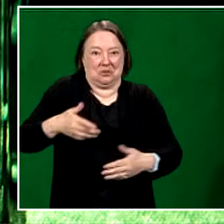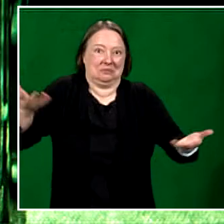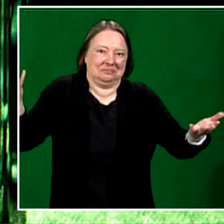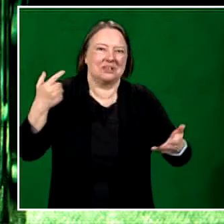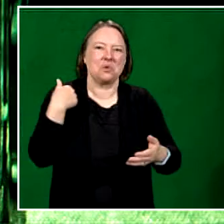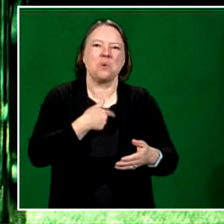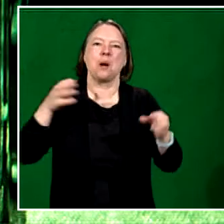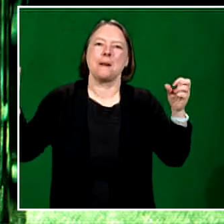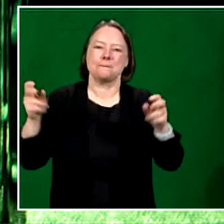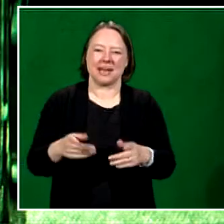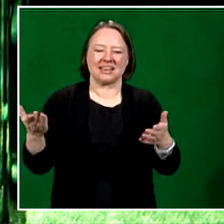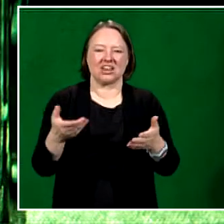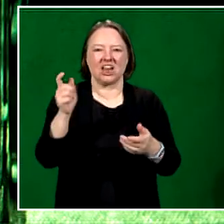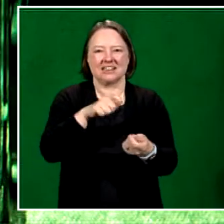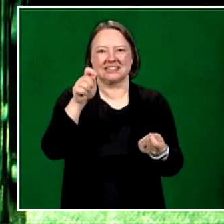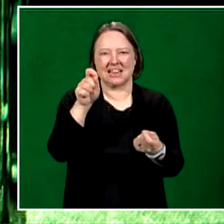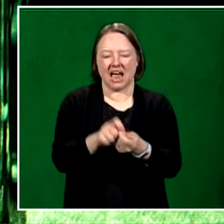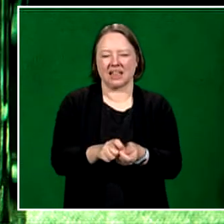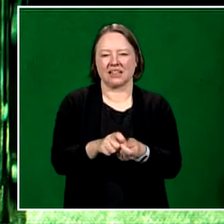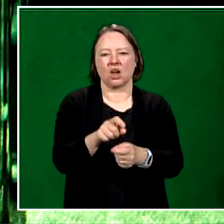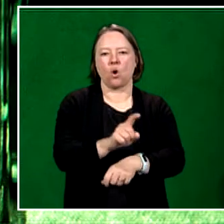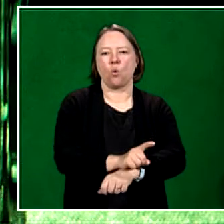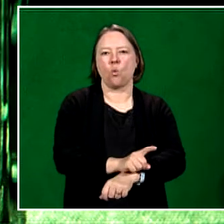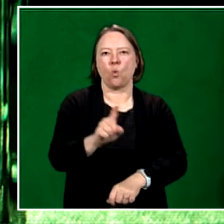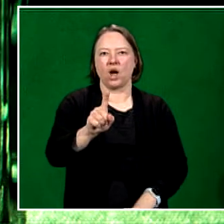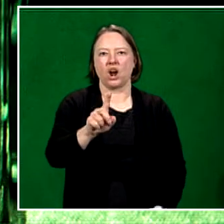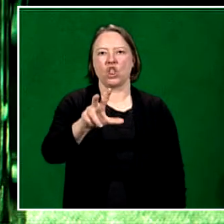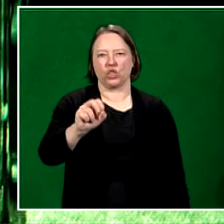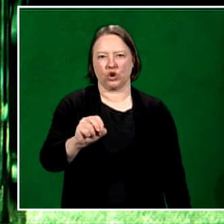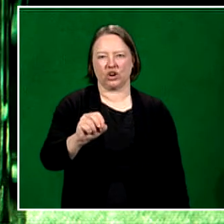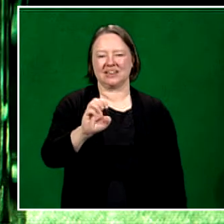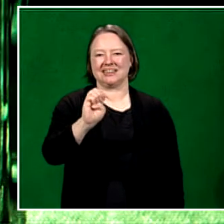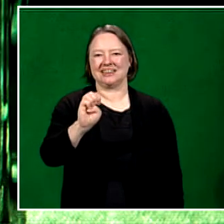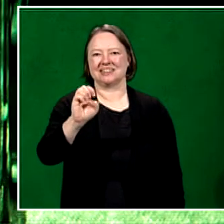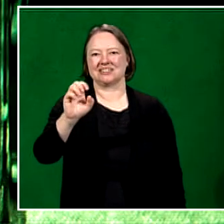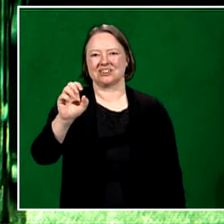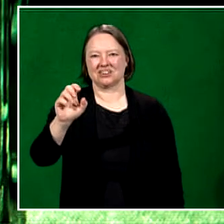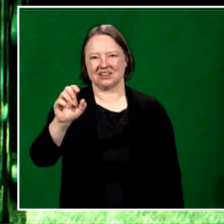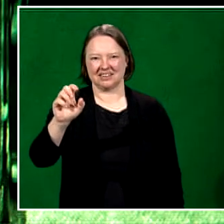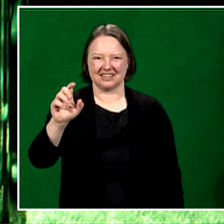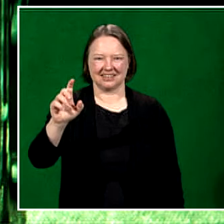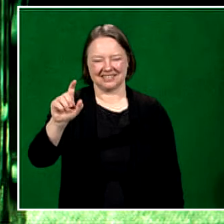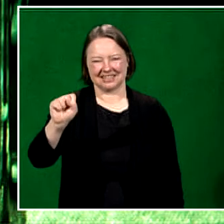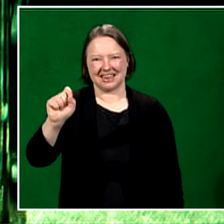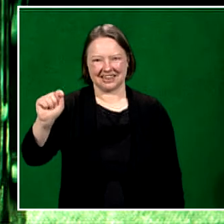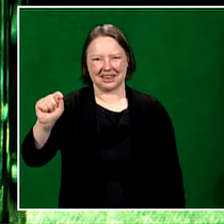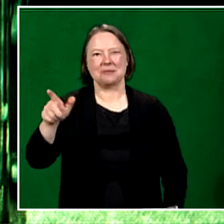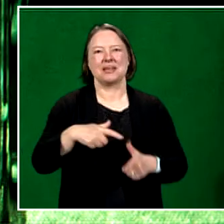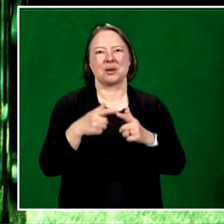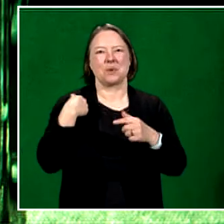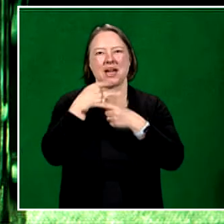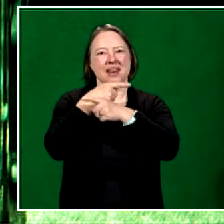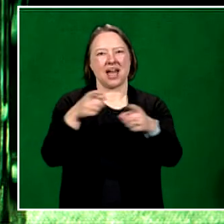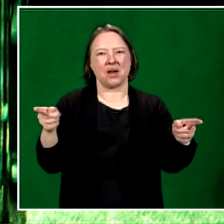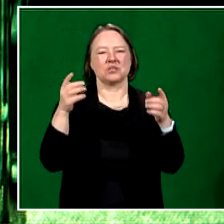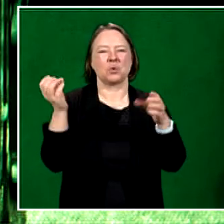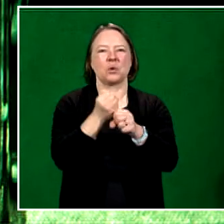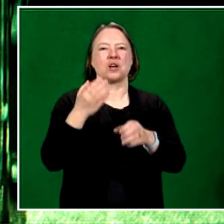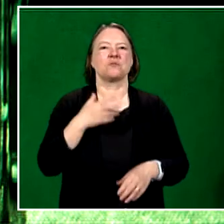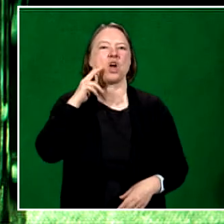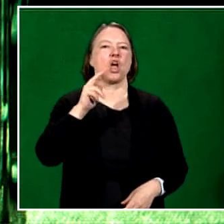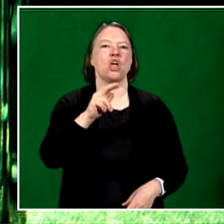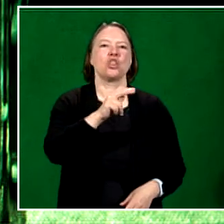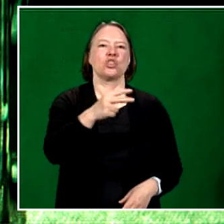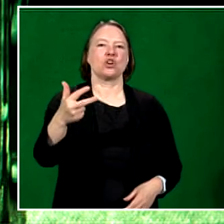back here at exactly 1:30 Eastern Daylight Time. We'll announce the winner of the third place